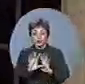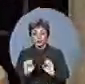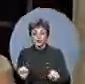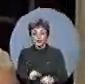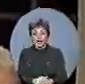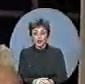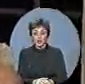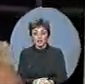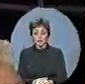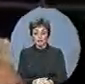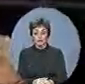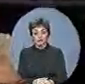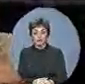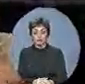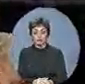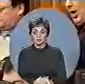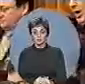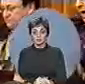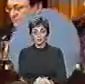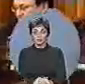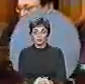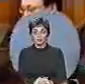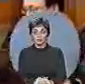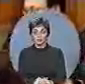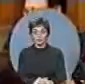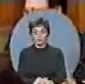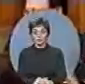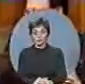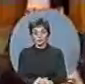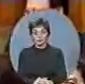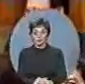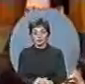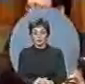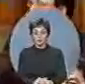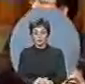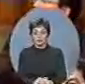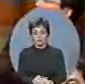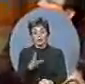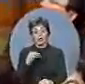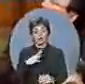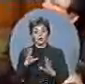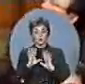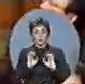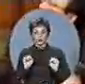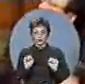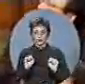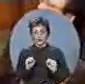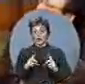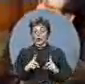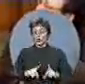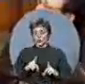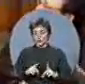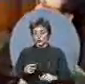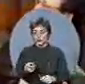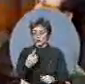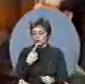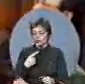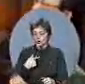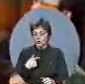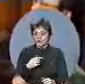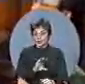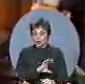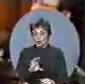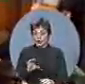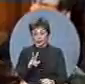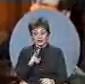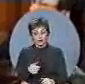and consumers? The Honourable Agriculture Minister. As the Honourable Member has pointed out, Canada is one of the largest users of GMO products,